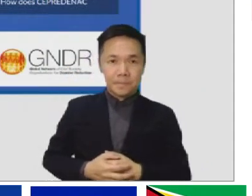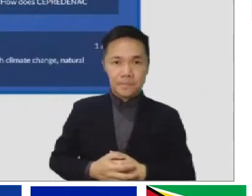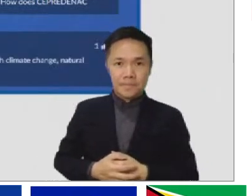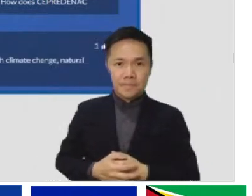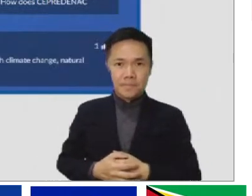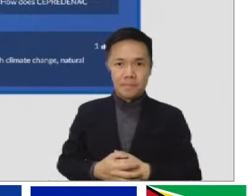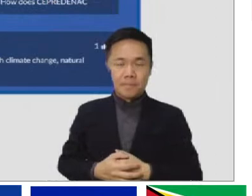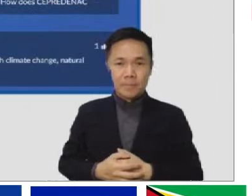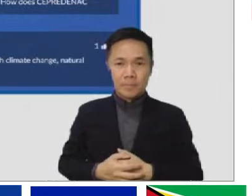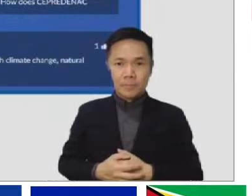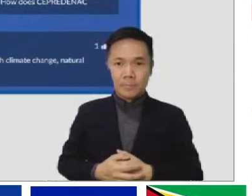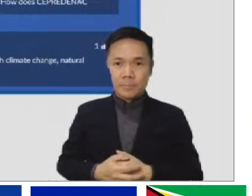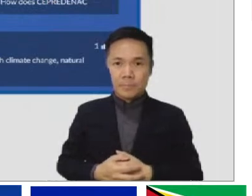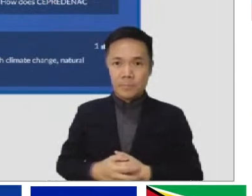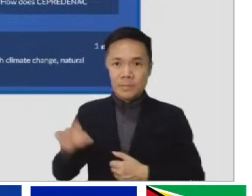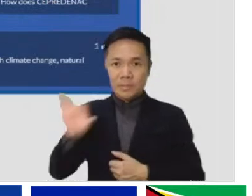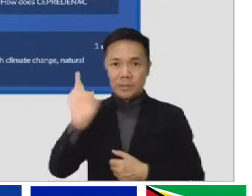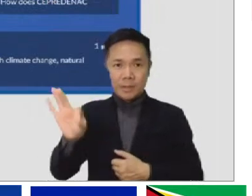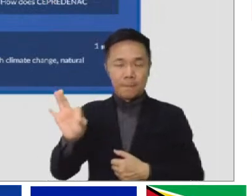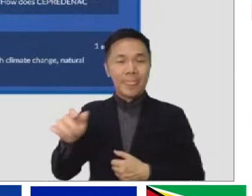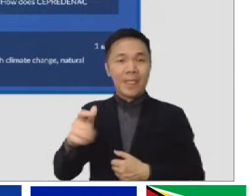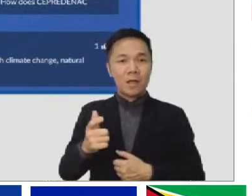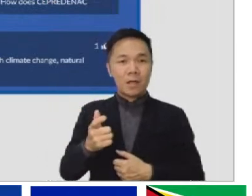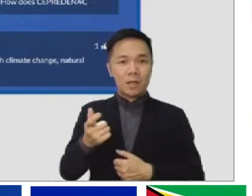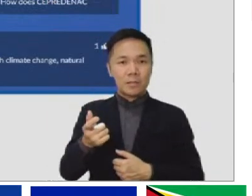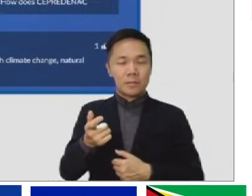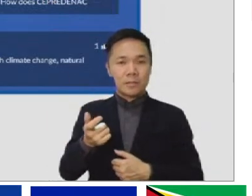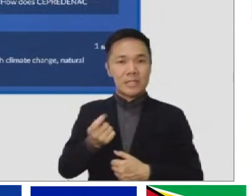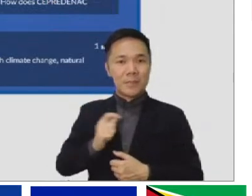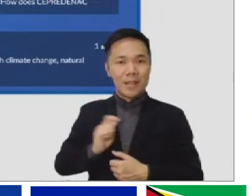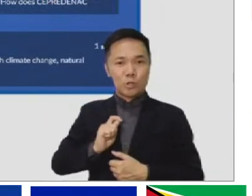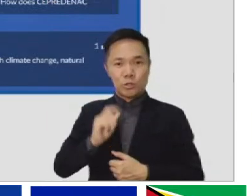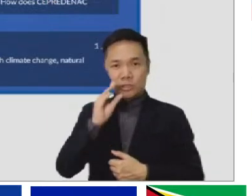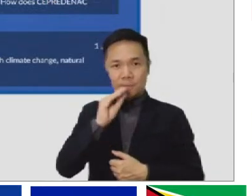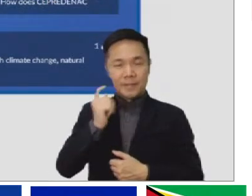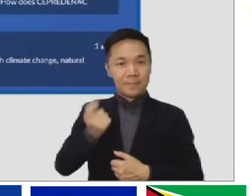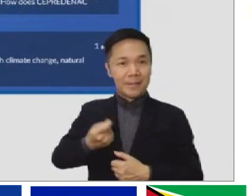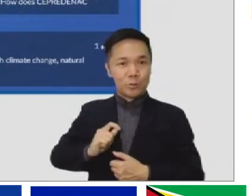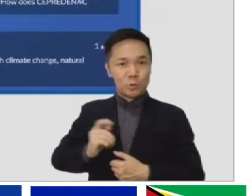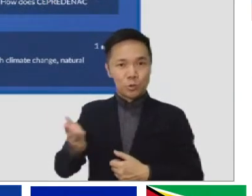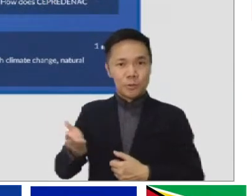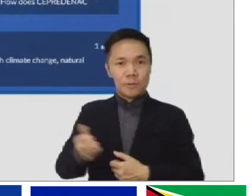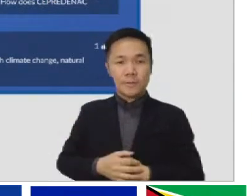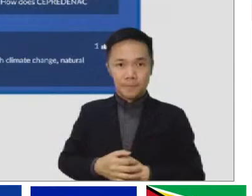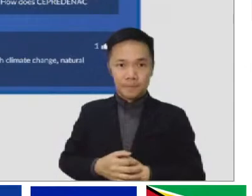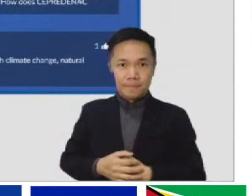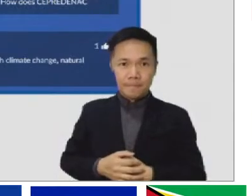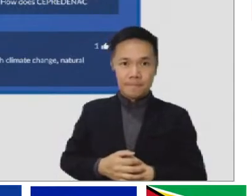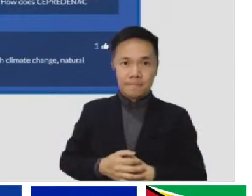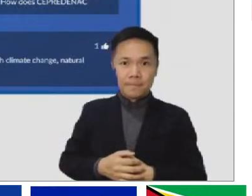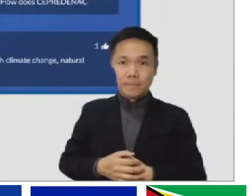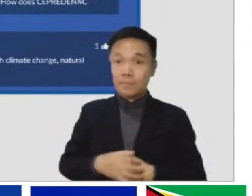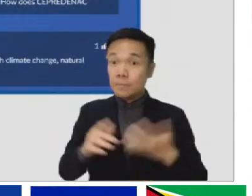¿cómo fortalecer la gobernanza del riesgo? To strengthen risk governance